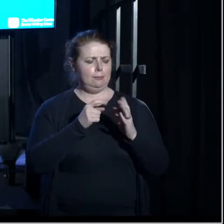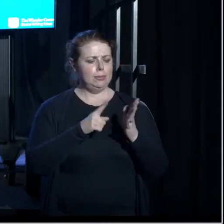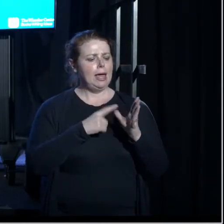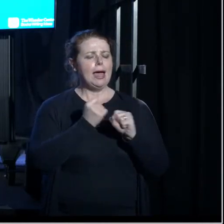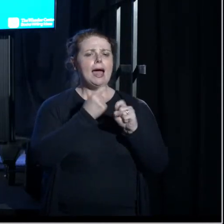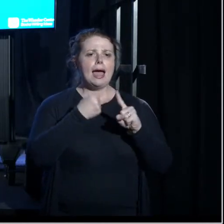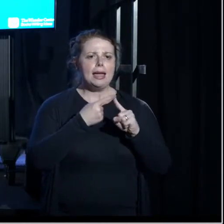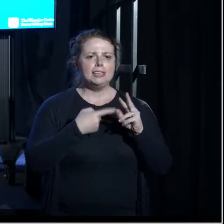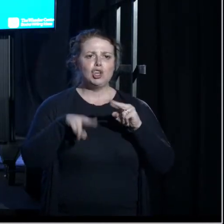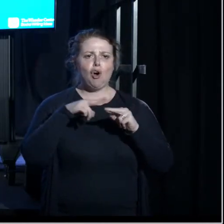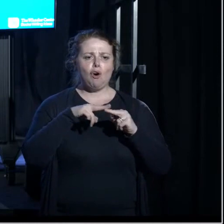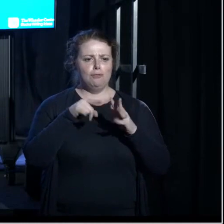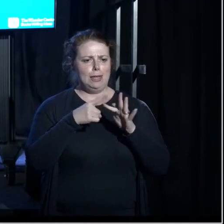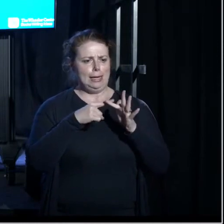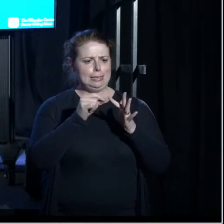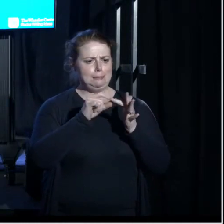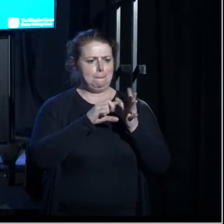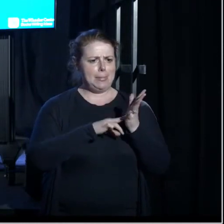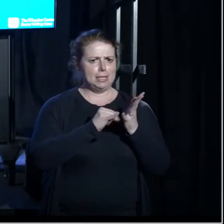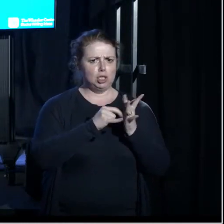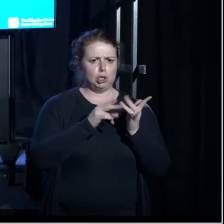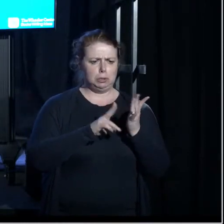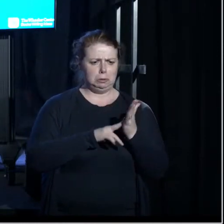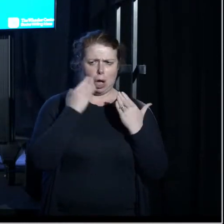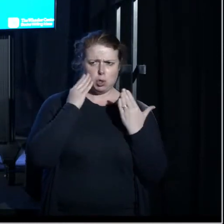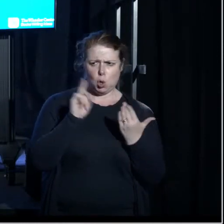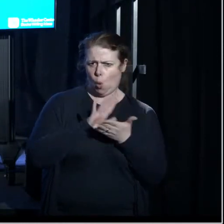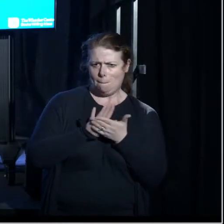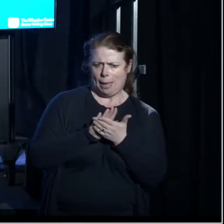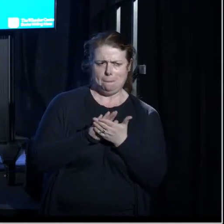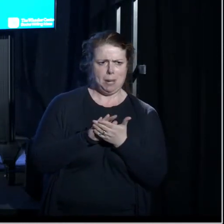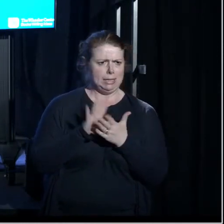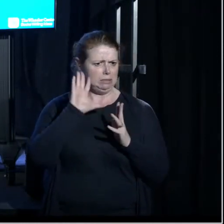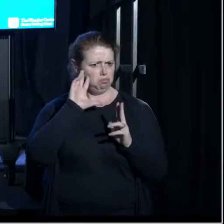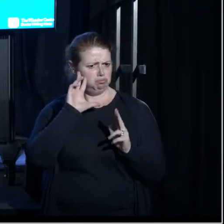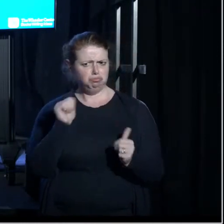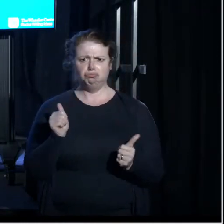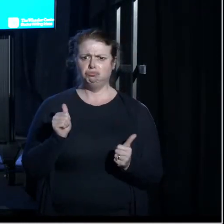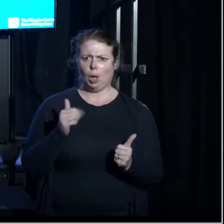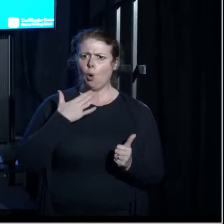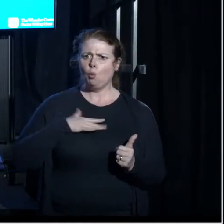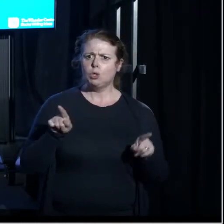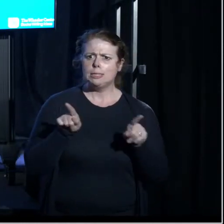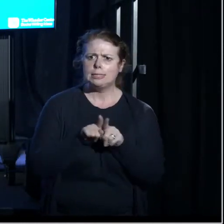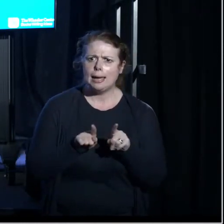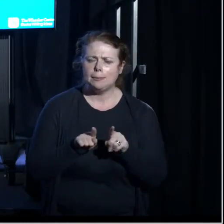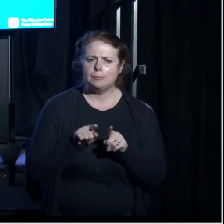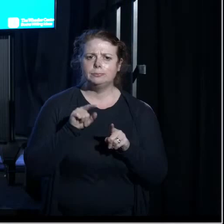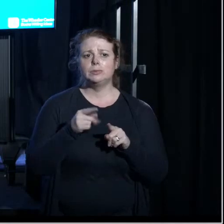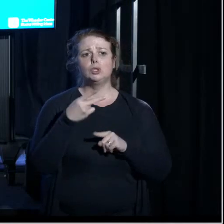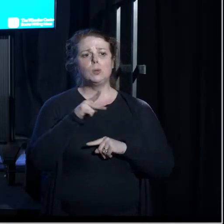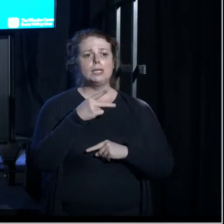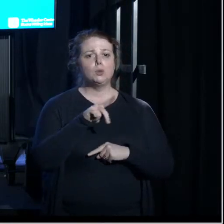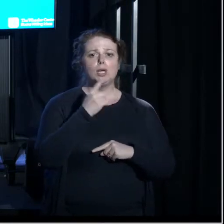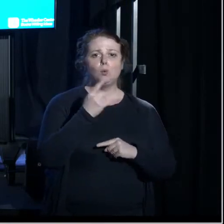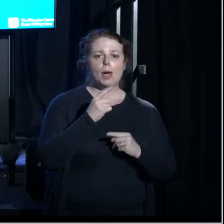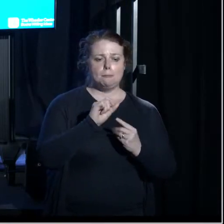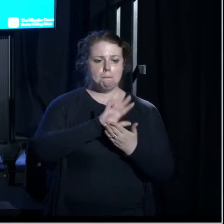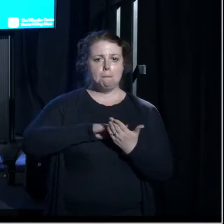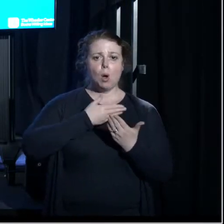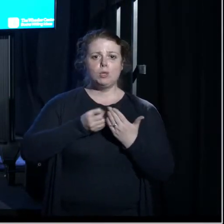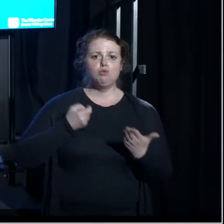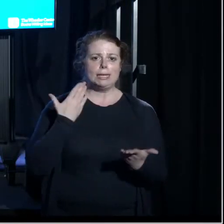but it sounds amazing and I want one too. As the 2020 Australian Poetry Slam champion, she holds her endeavour